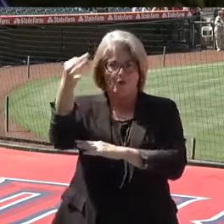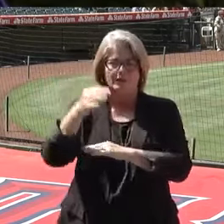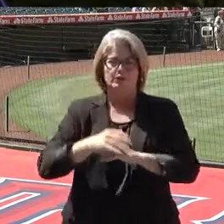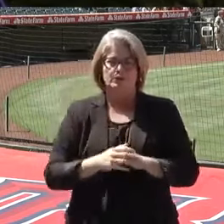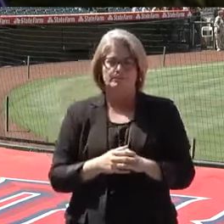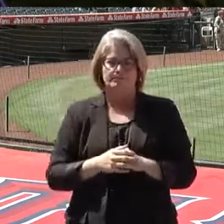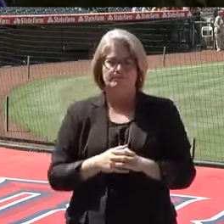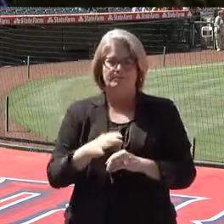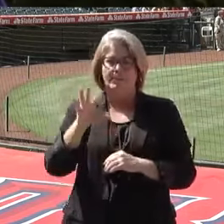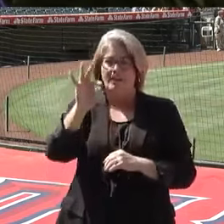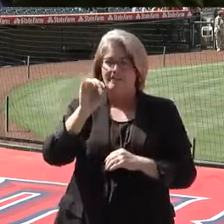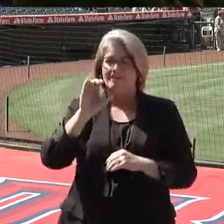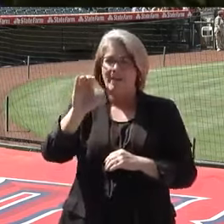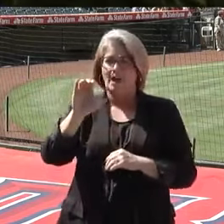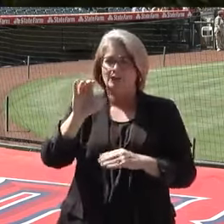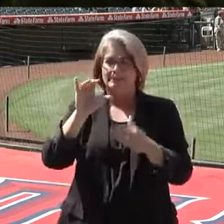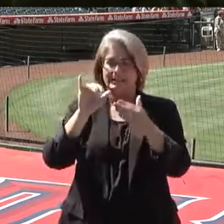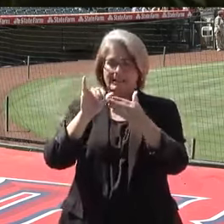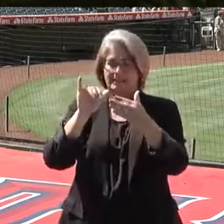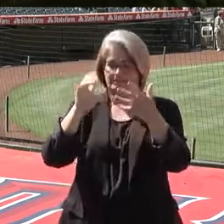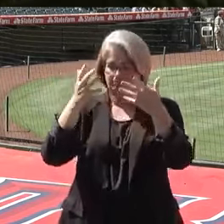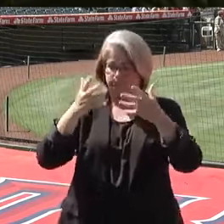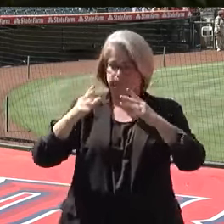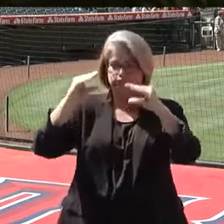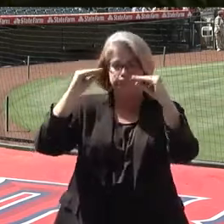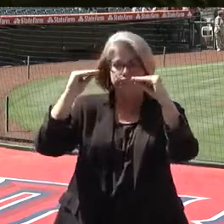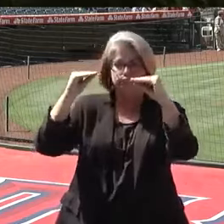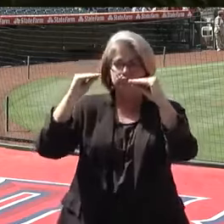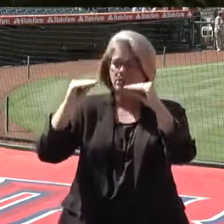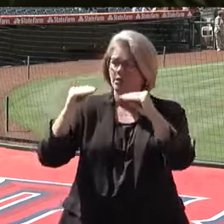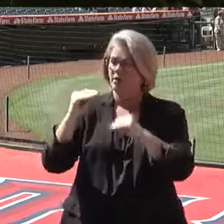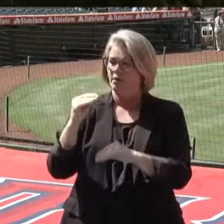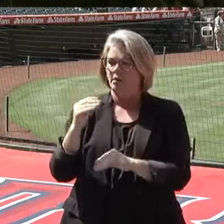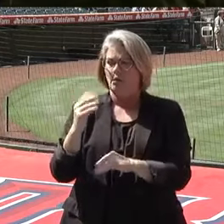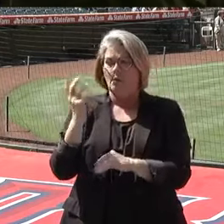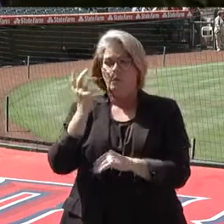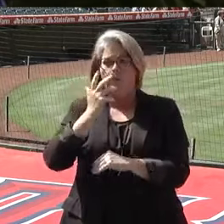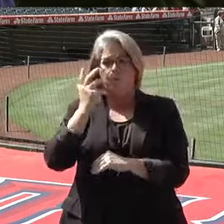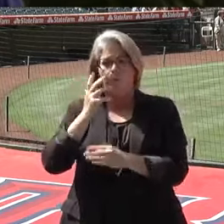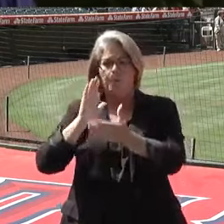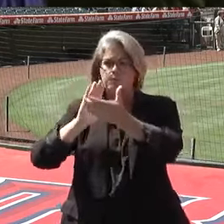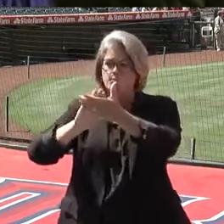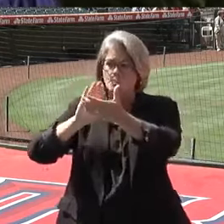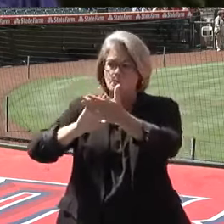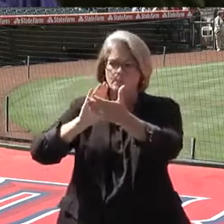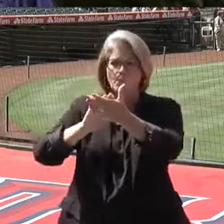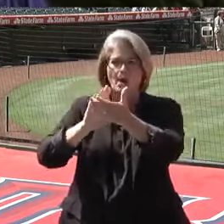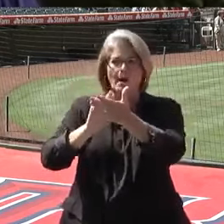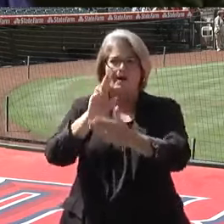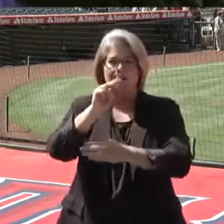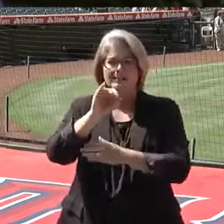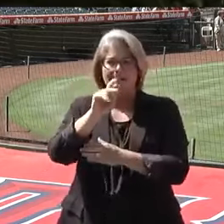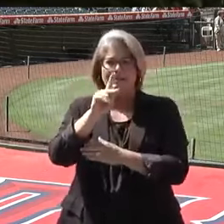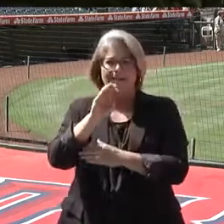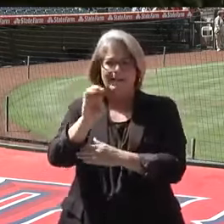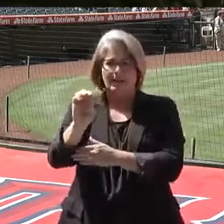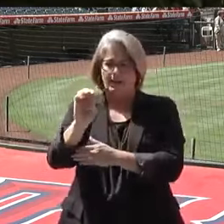Faculty who have taught her praise Nikki for going above and beyond in her assignments and in the